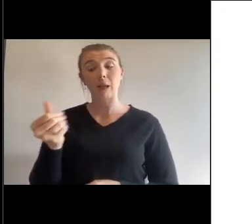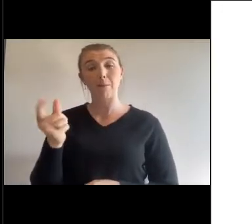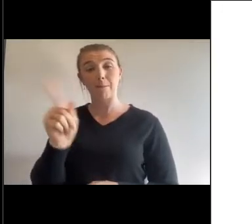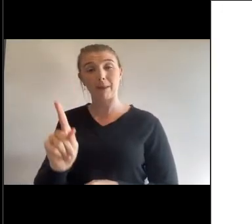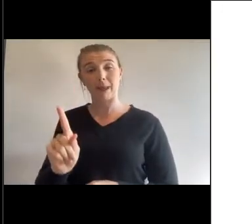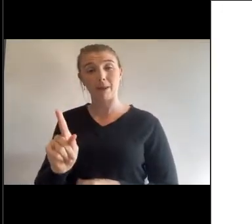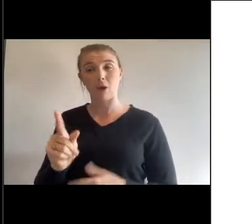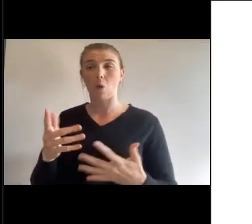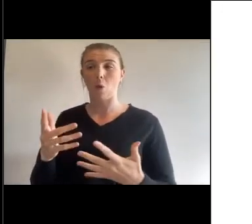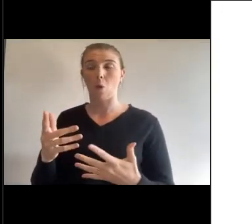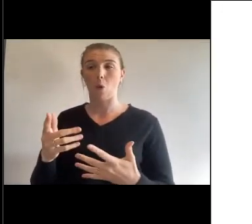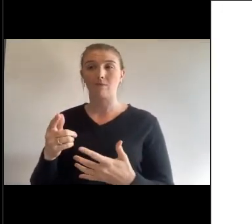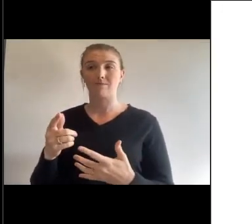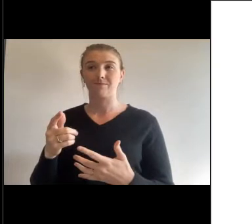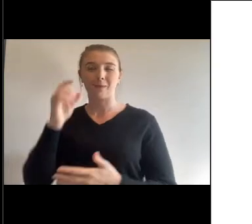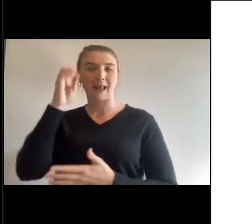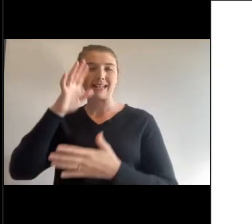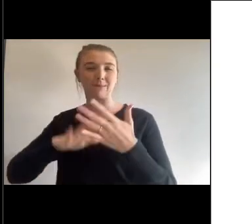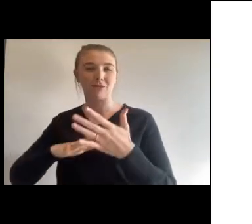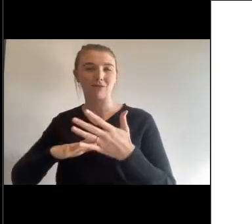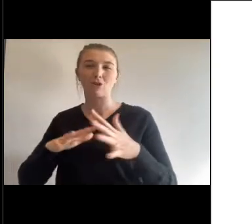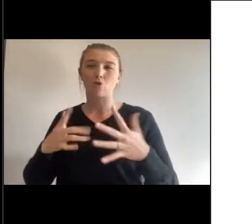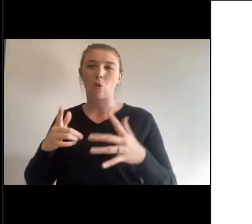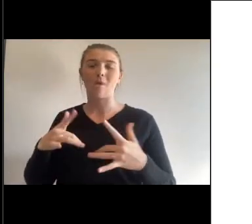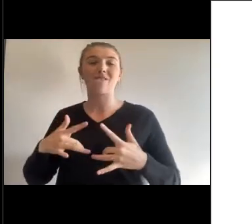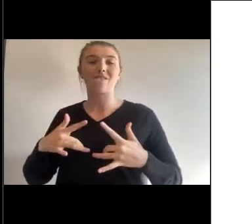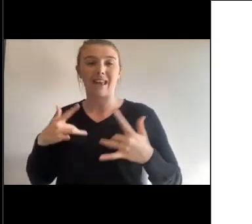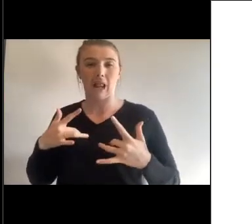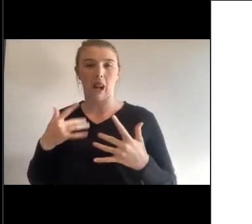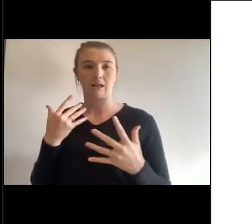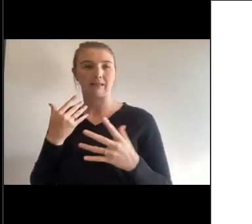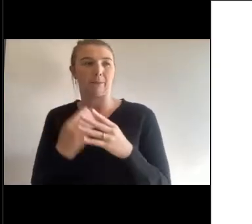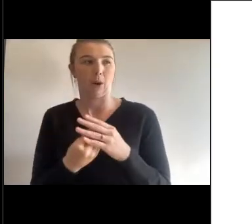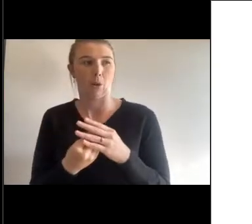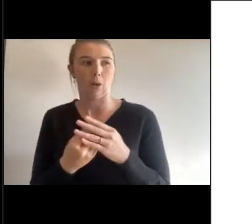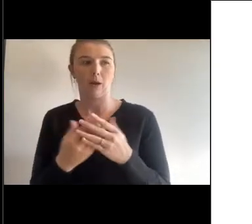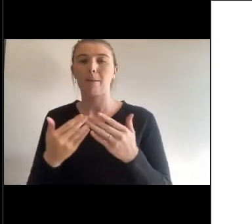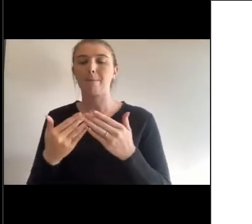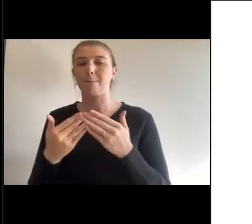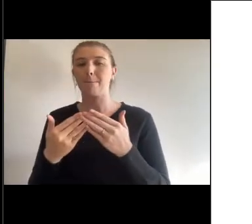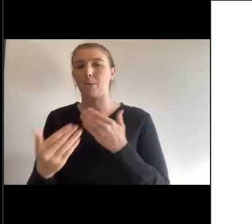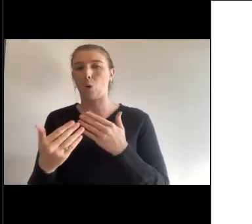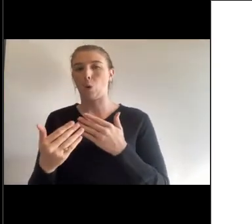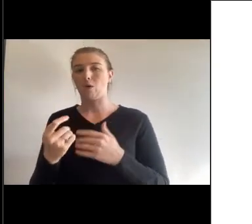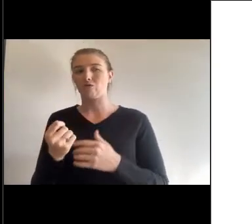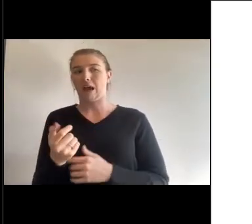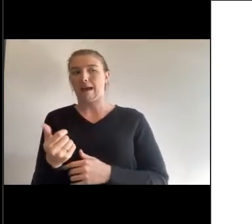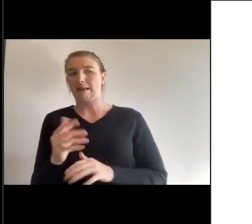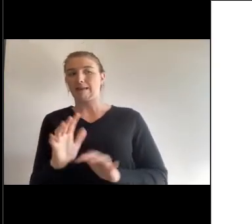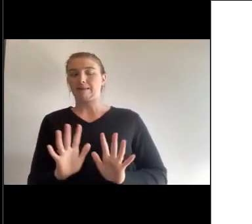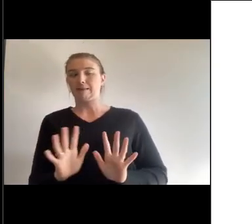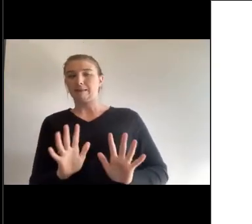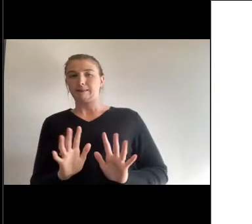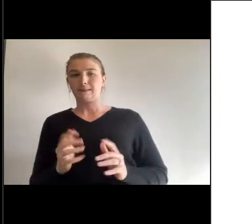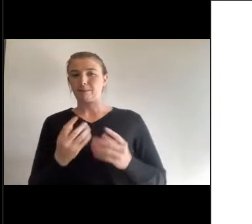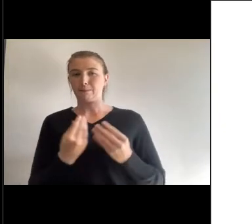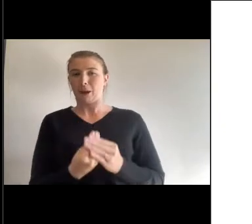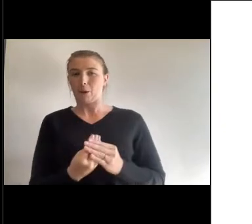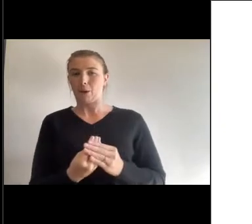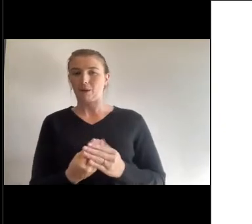a stronger sense of not belonging than others, or feel that they don't belong more frequently than others. And what we found is